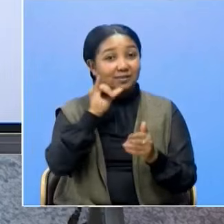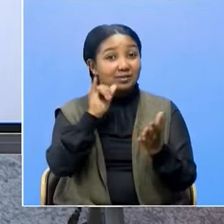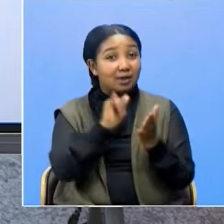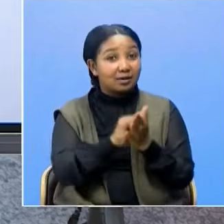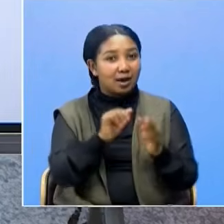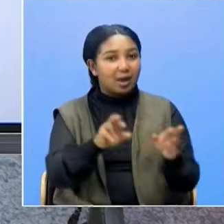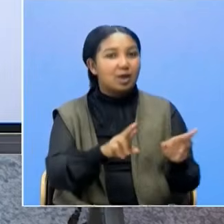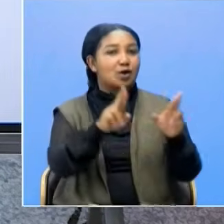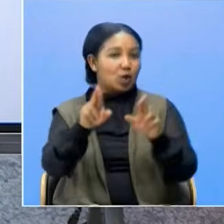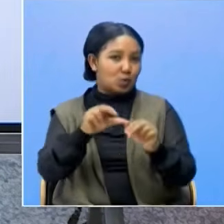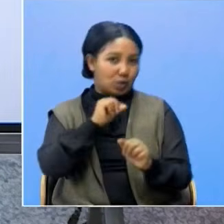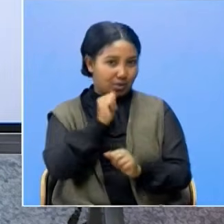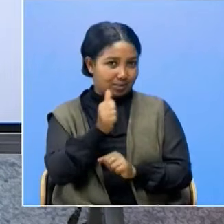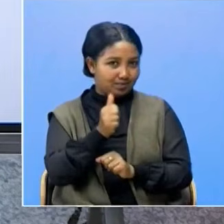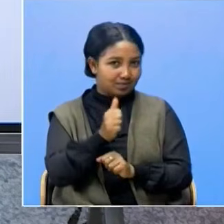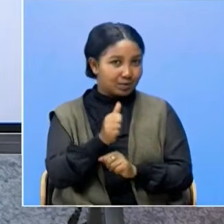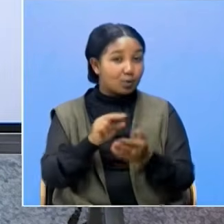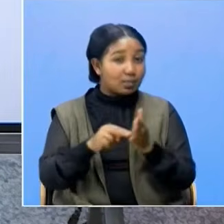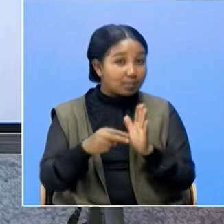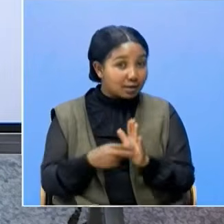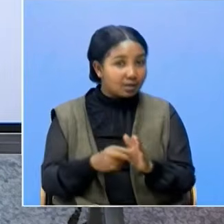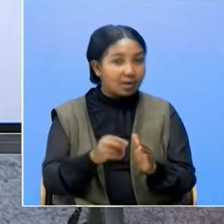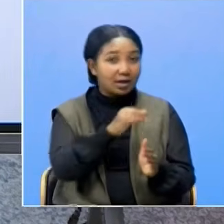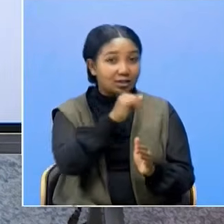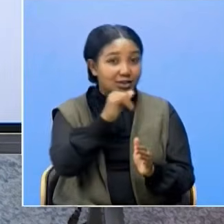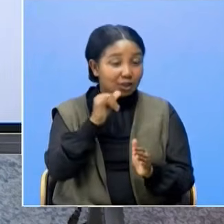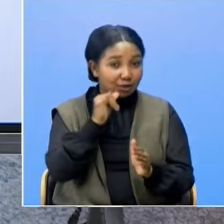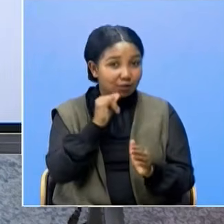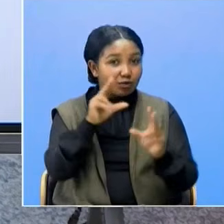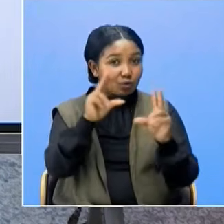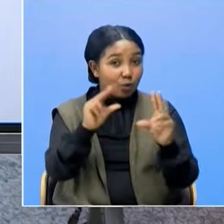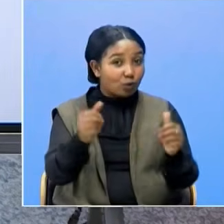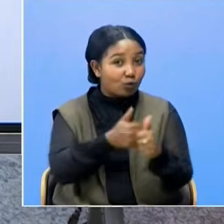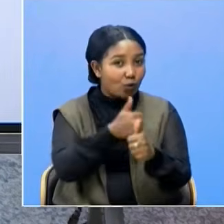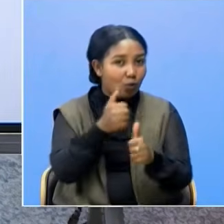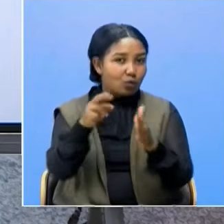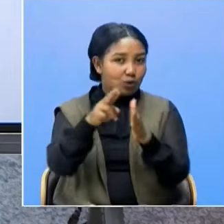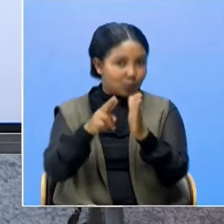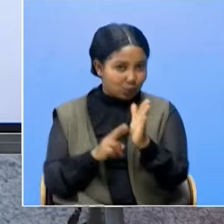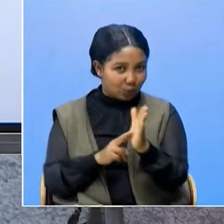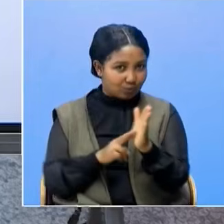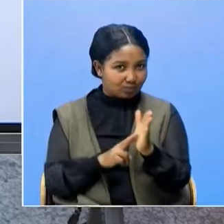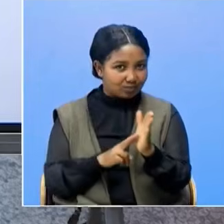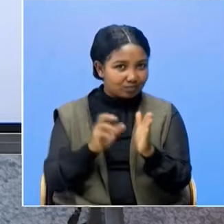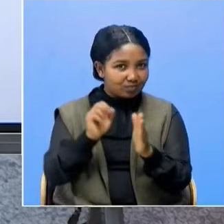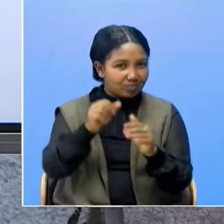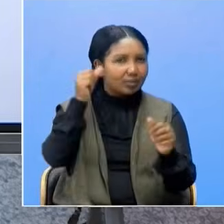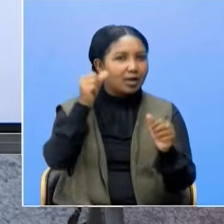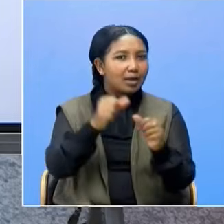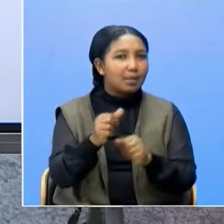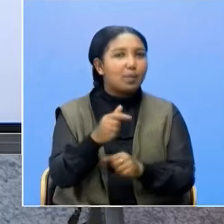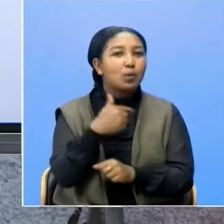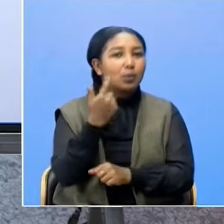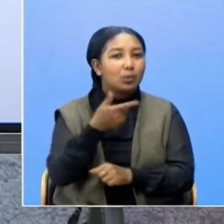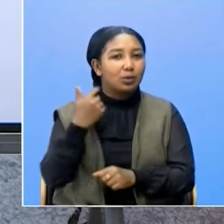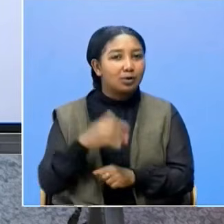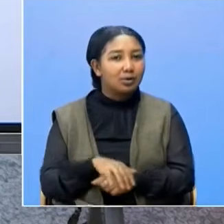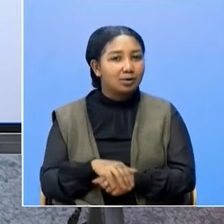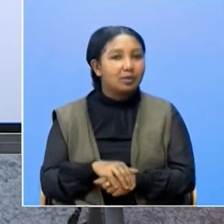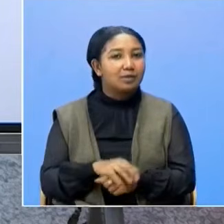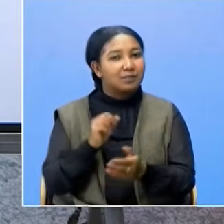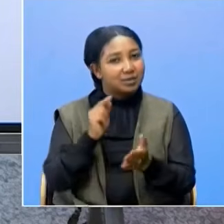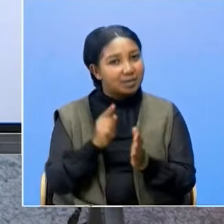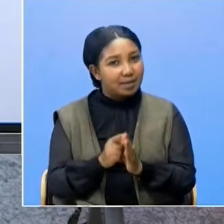are irregular, which means those adjectives that do not follow the rule, right? Do you remember those? Yeah, like